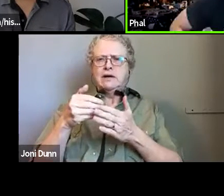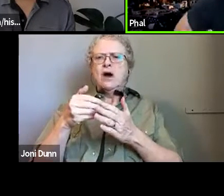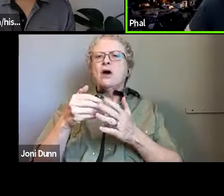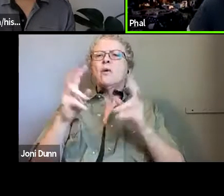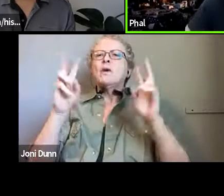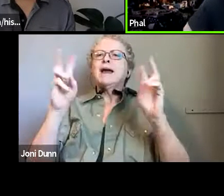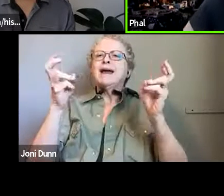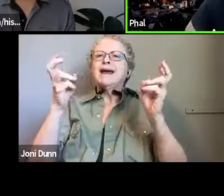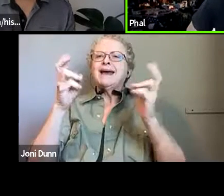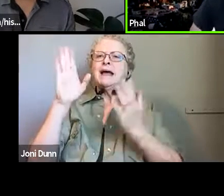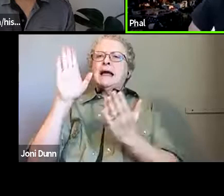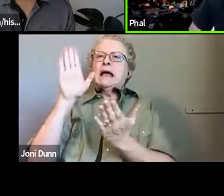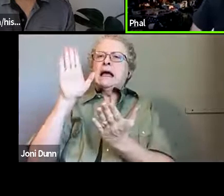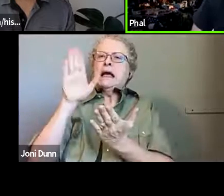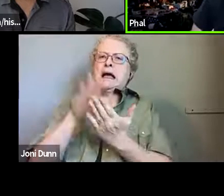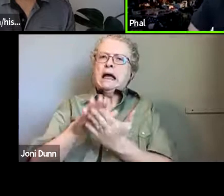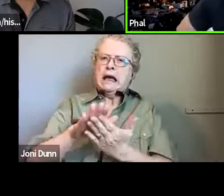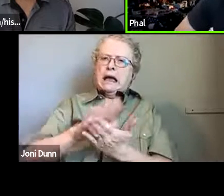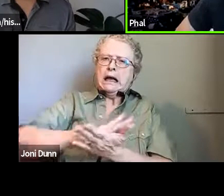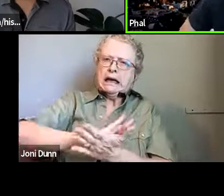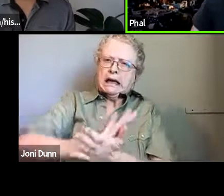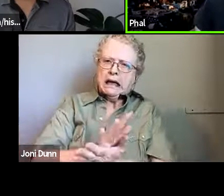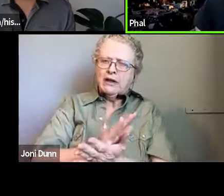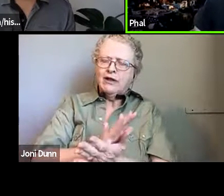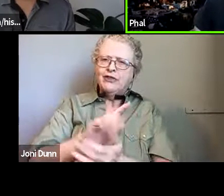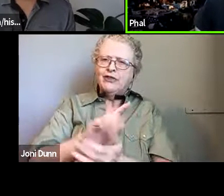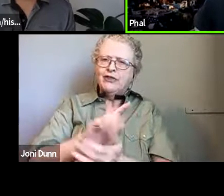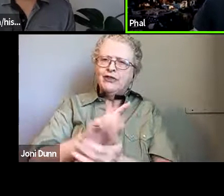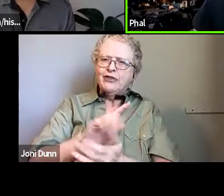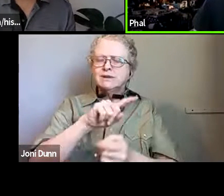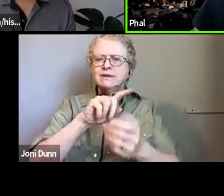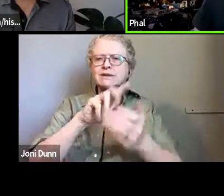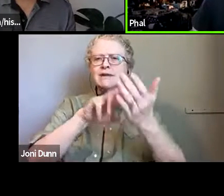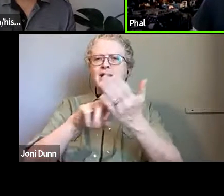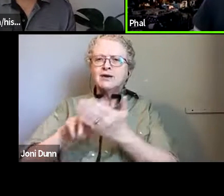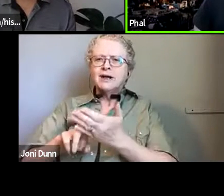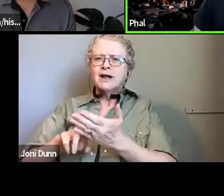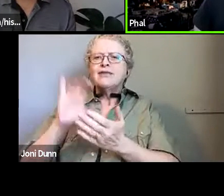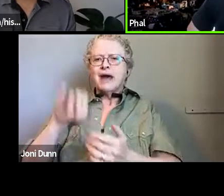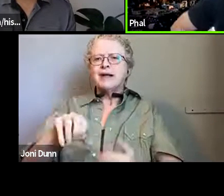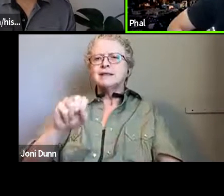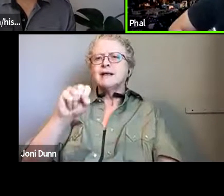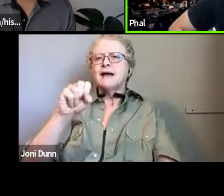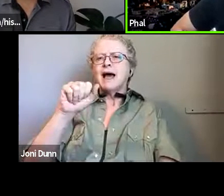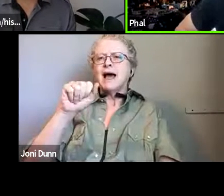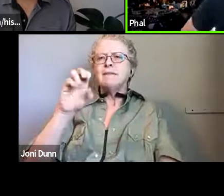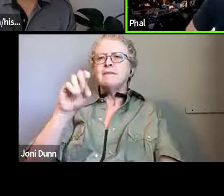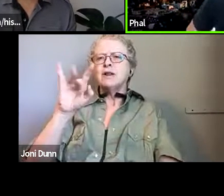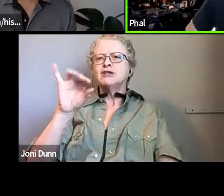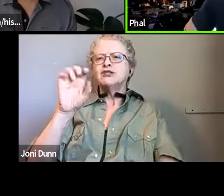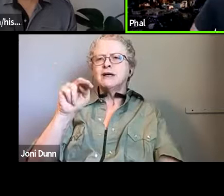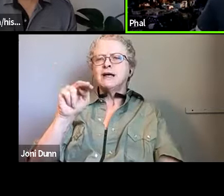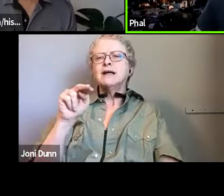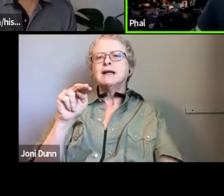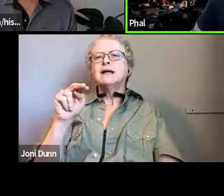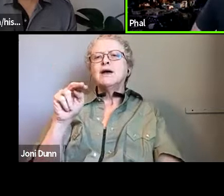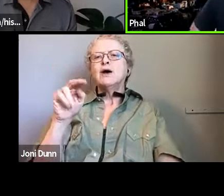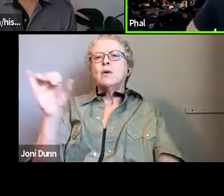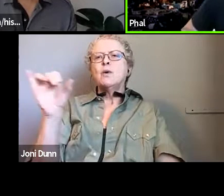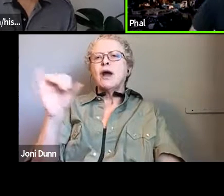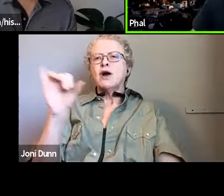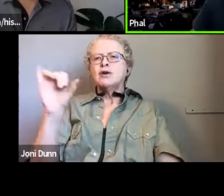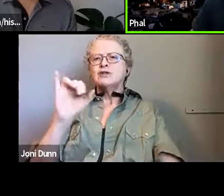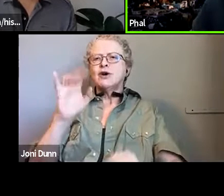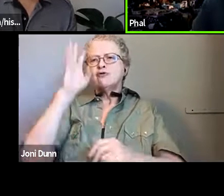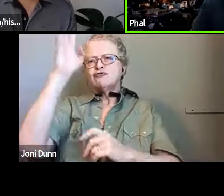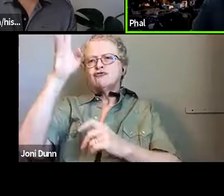Like that's community coming together. That is also a form of abolition, right? And in that space, we were actually also able to create something called the Alternatives